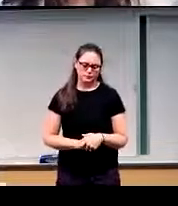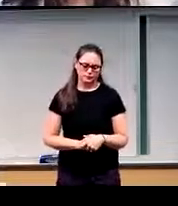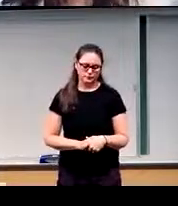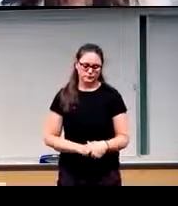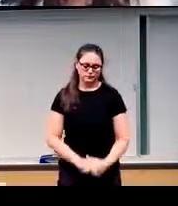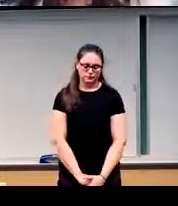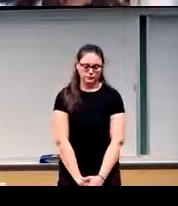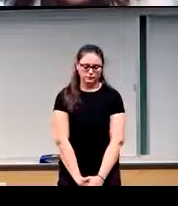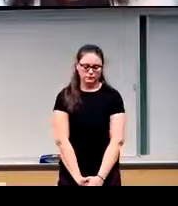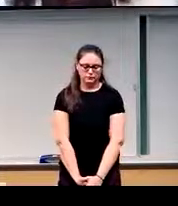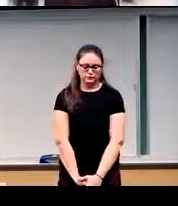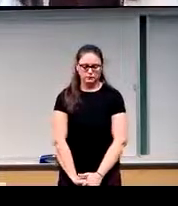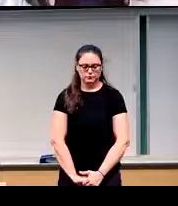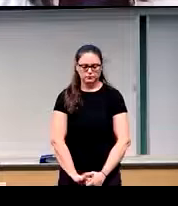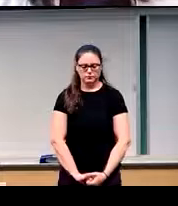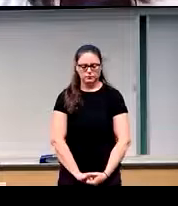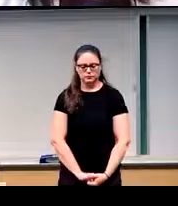Okay.